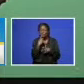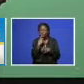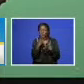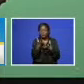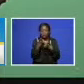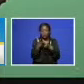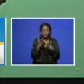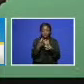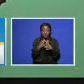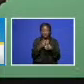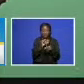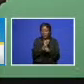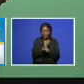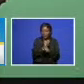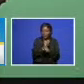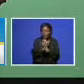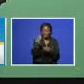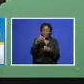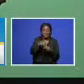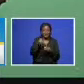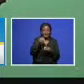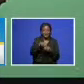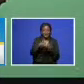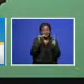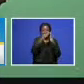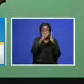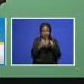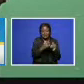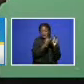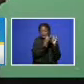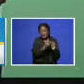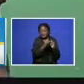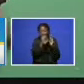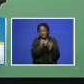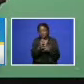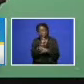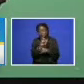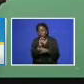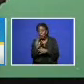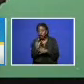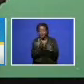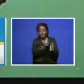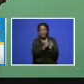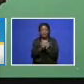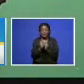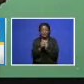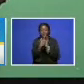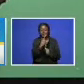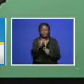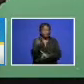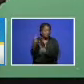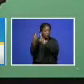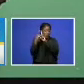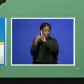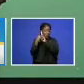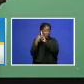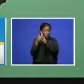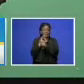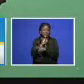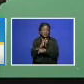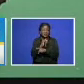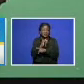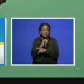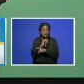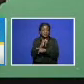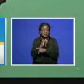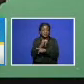running the packing houses either individually or collectively. And the goal is,